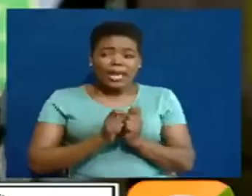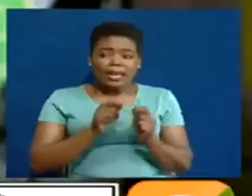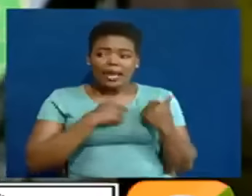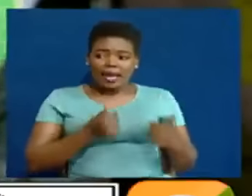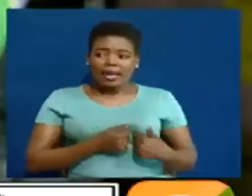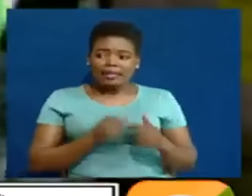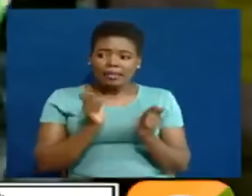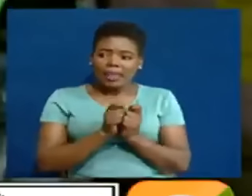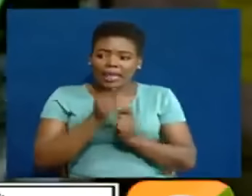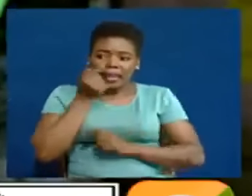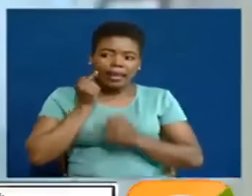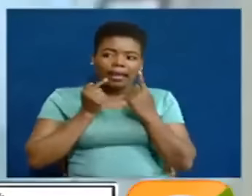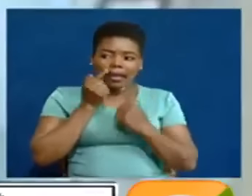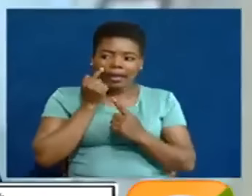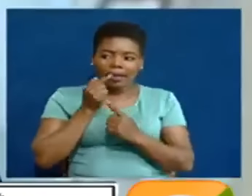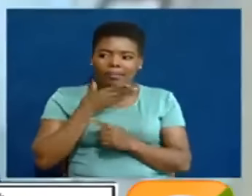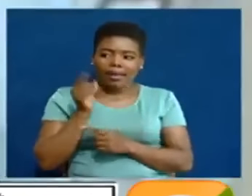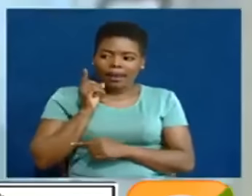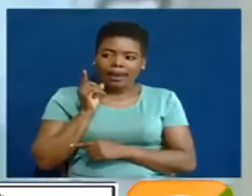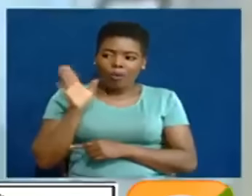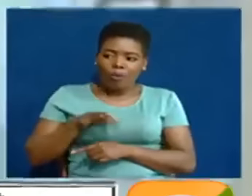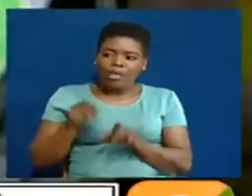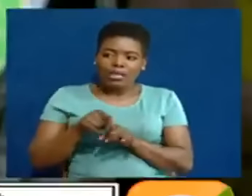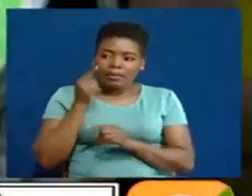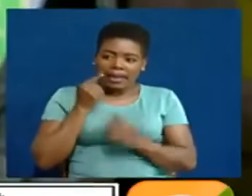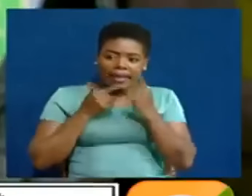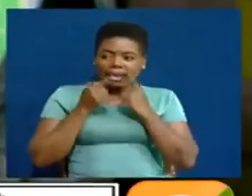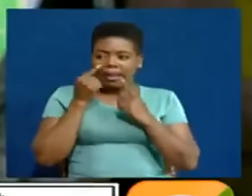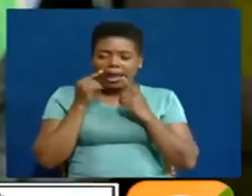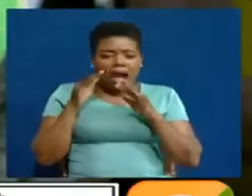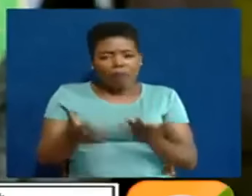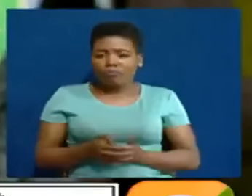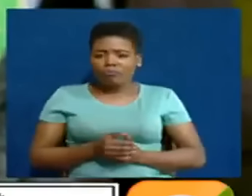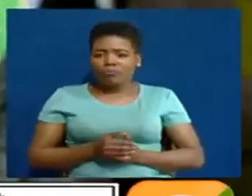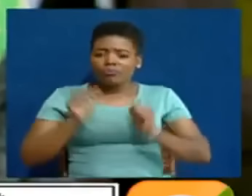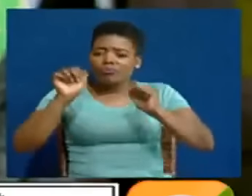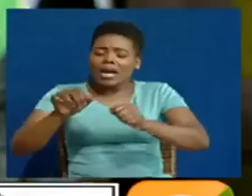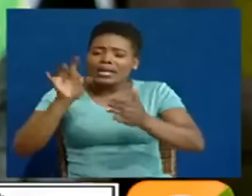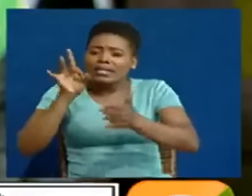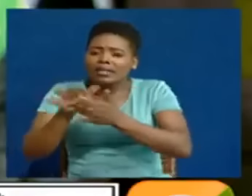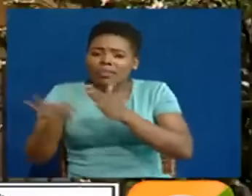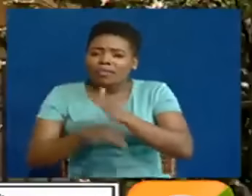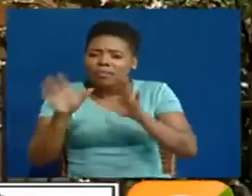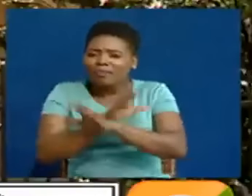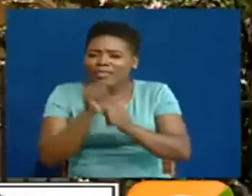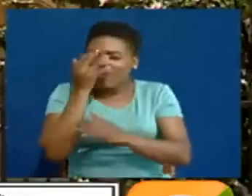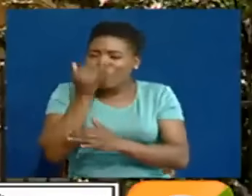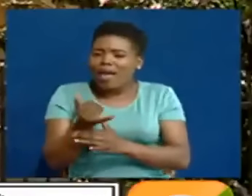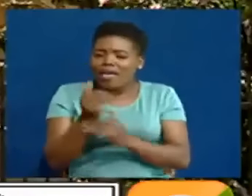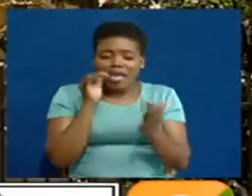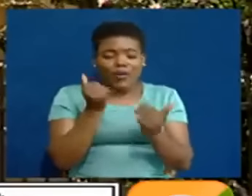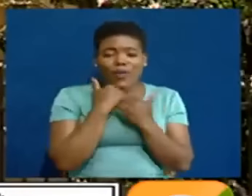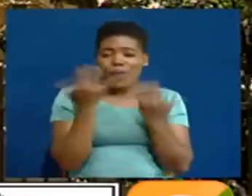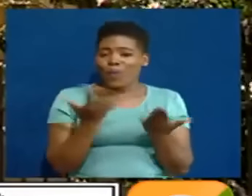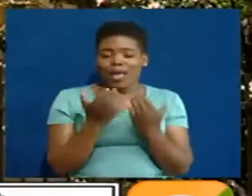It's so bad that the politics can make somebody to reach where we have reached. Banking their hopes